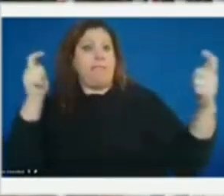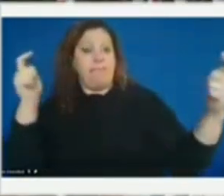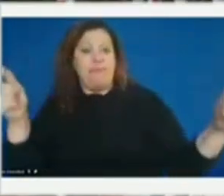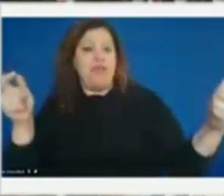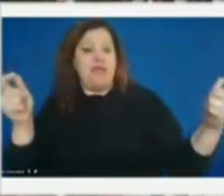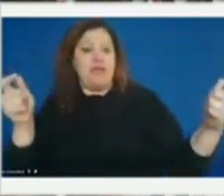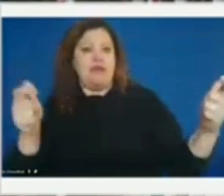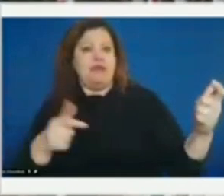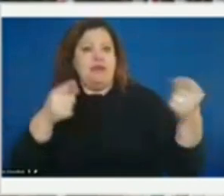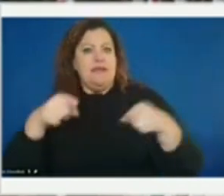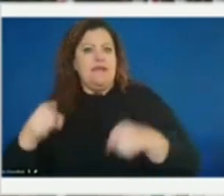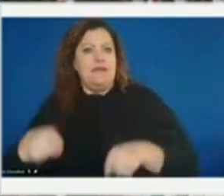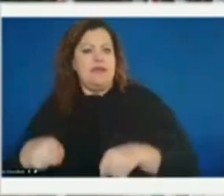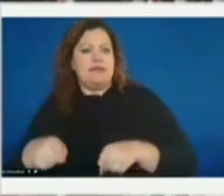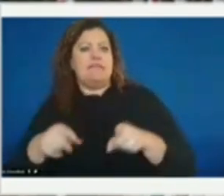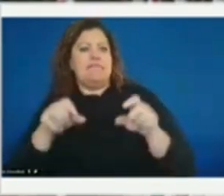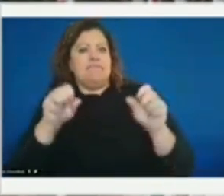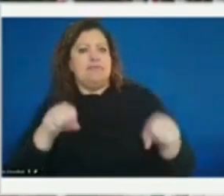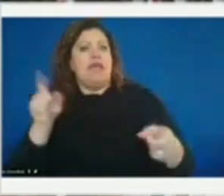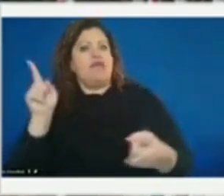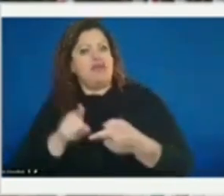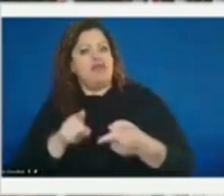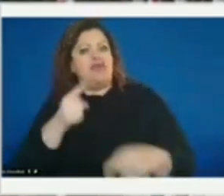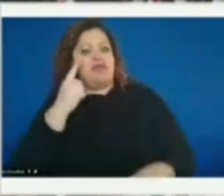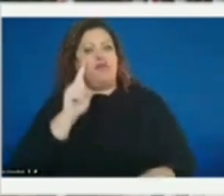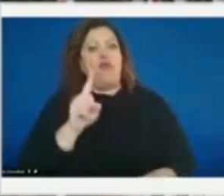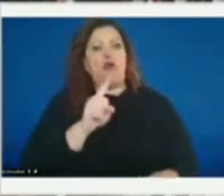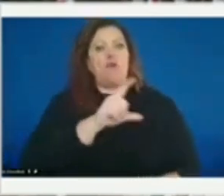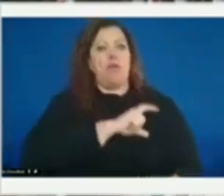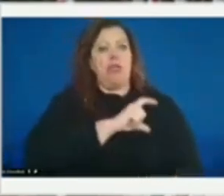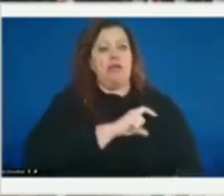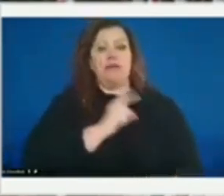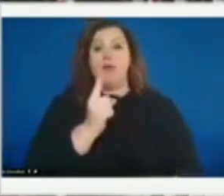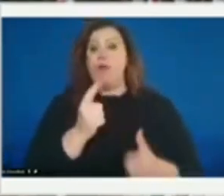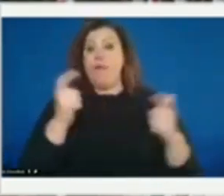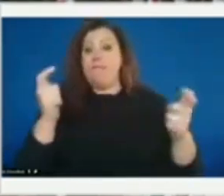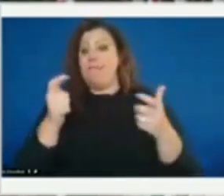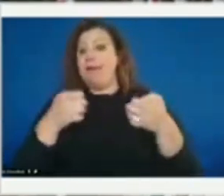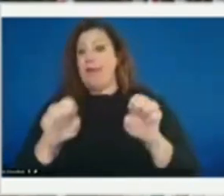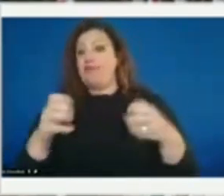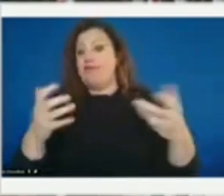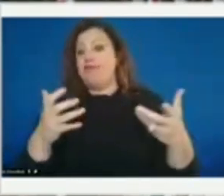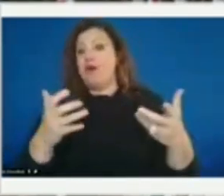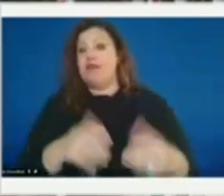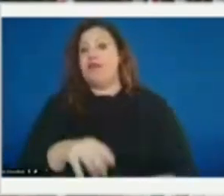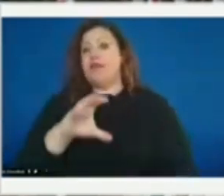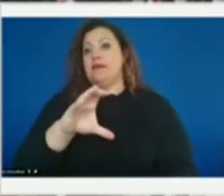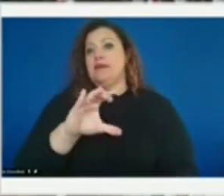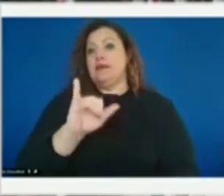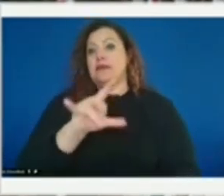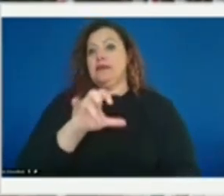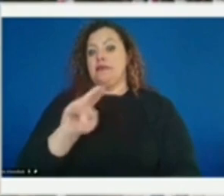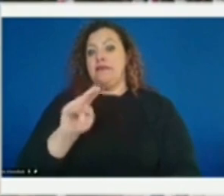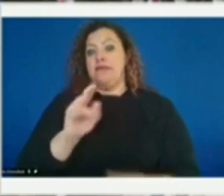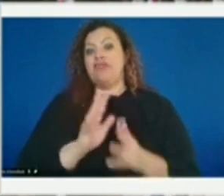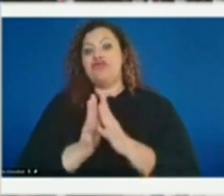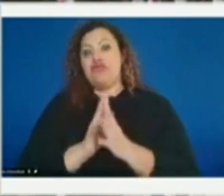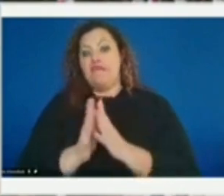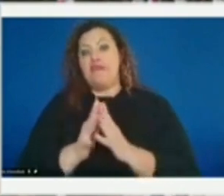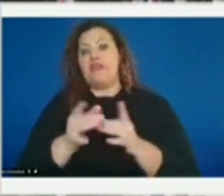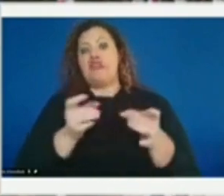sworn resources. One major effort has been the expansion of the Civilian Traffic Control Officer Program, also known